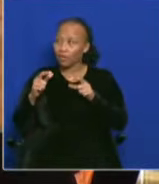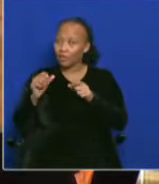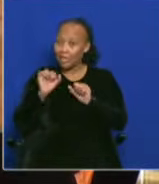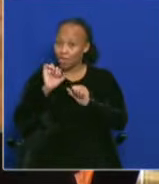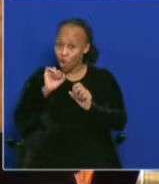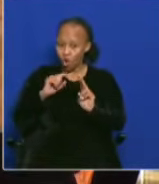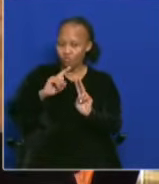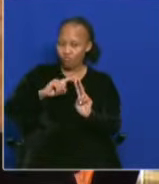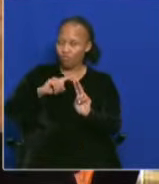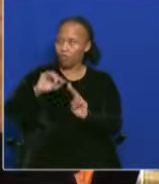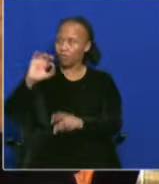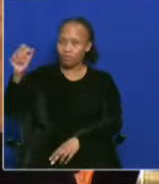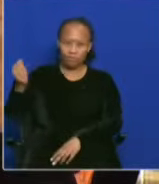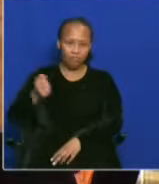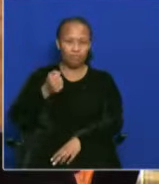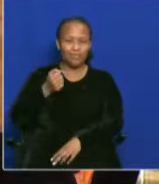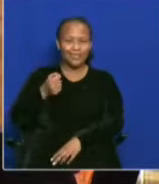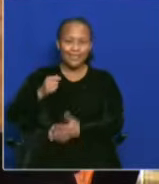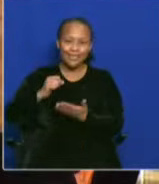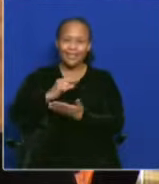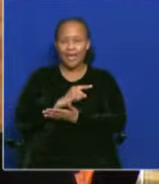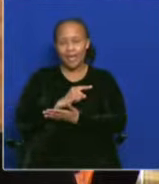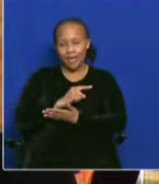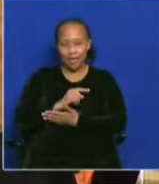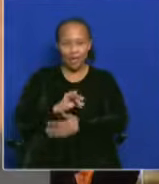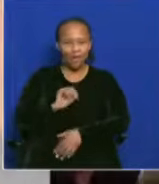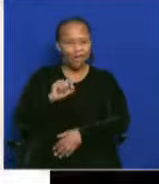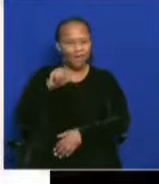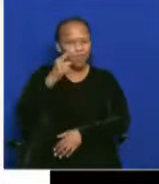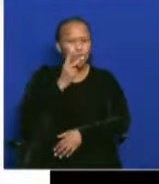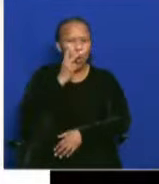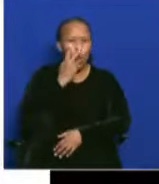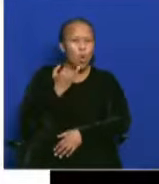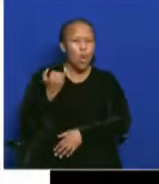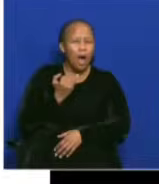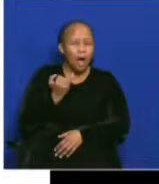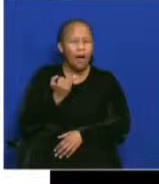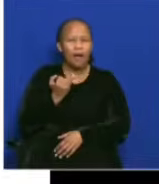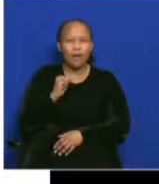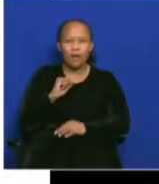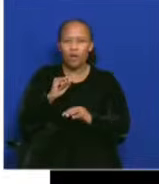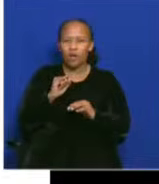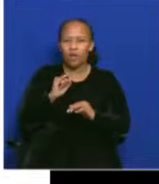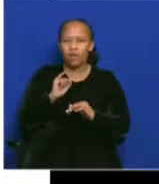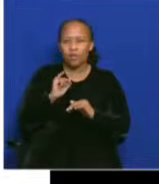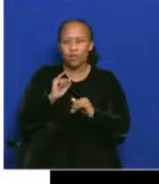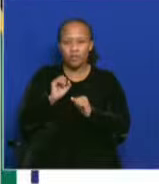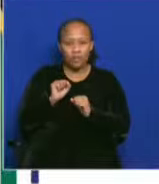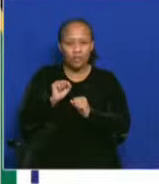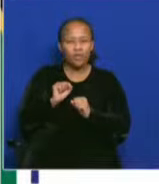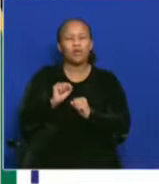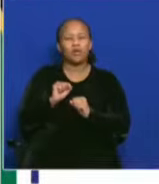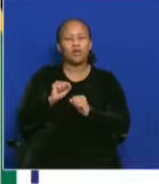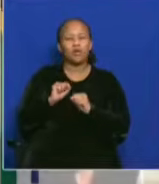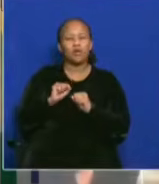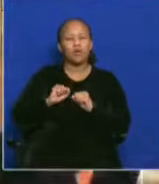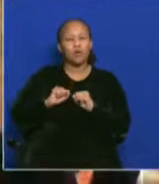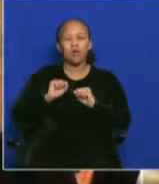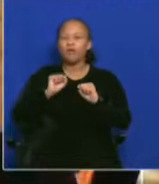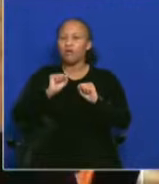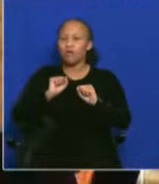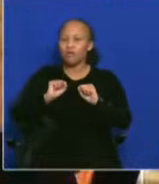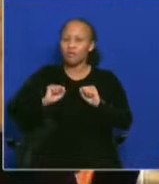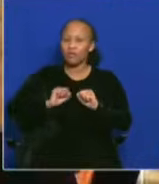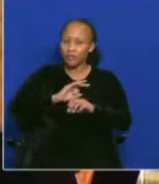is, looks like an official number because it says Fani Molefe Treasury. The second